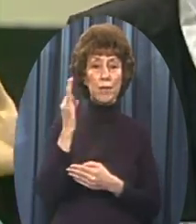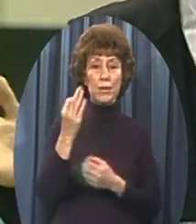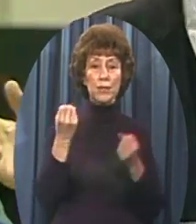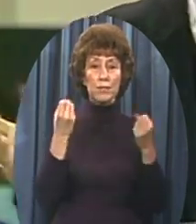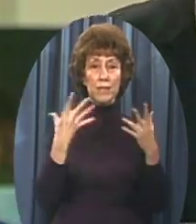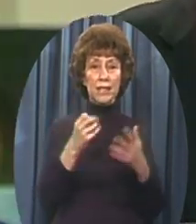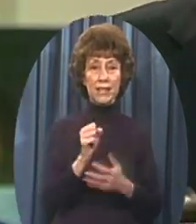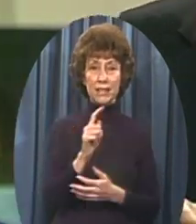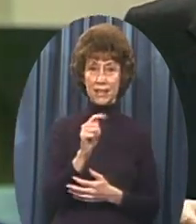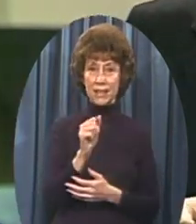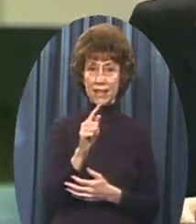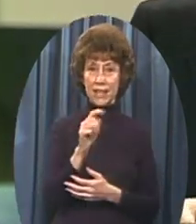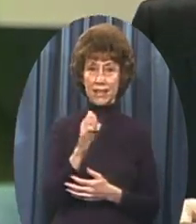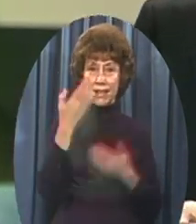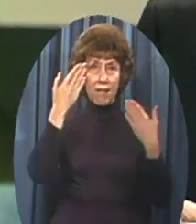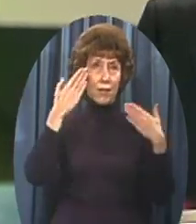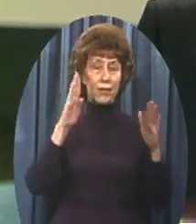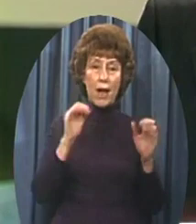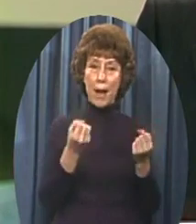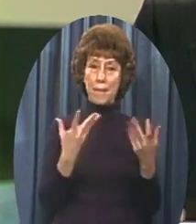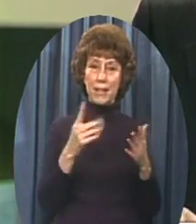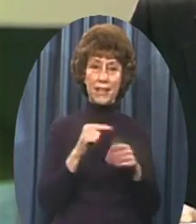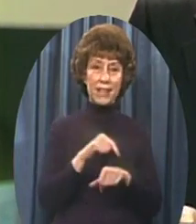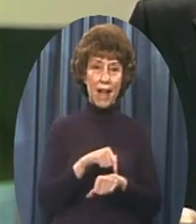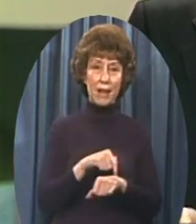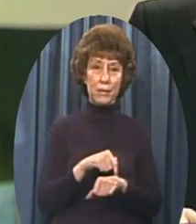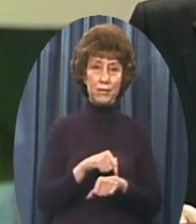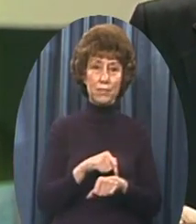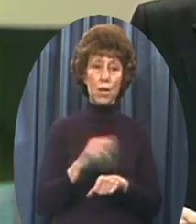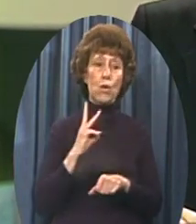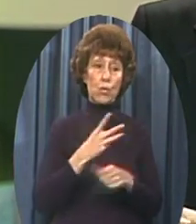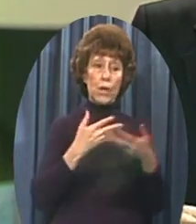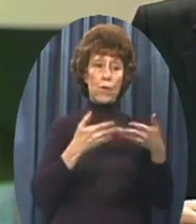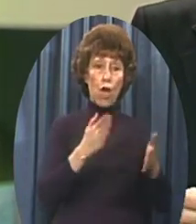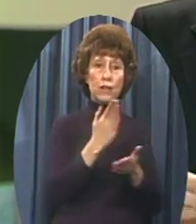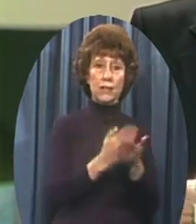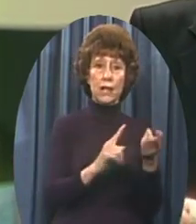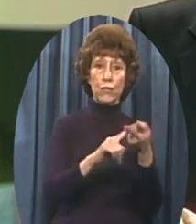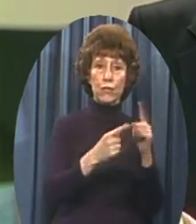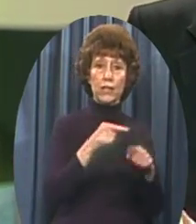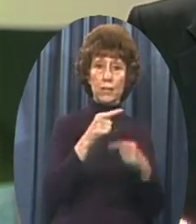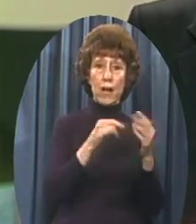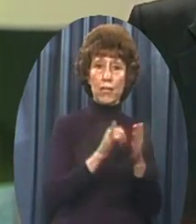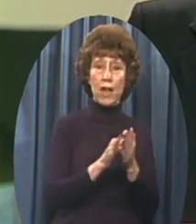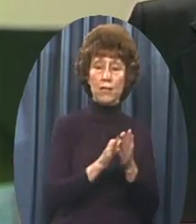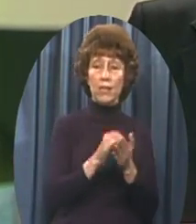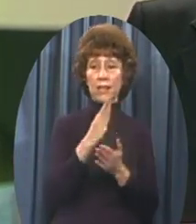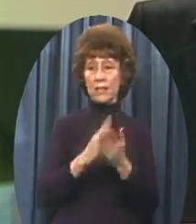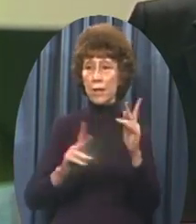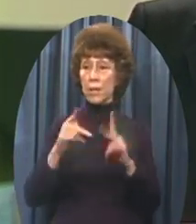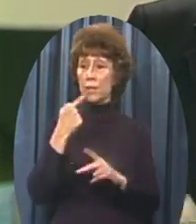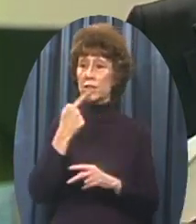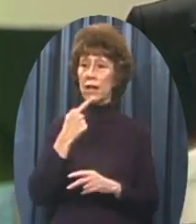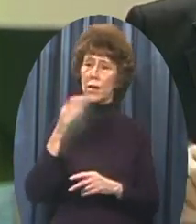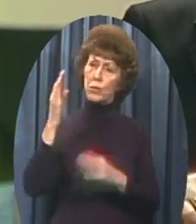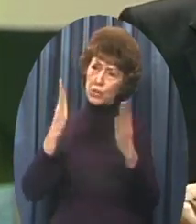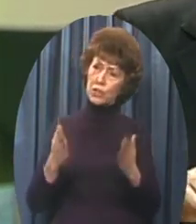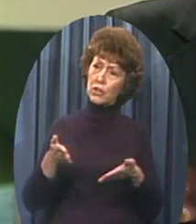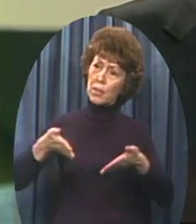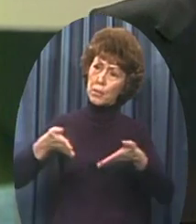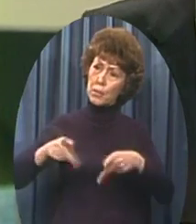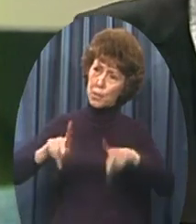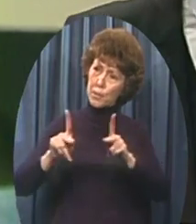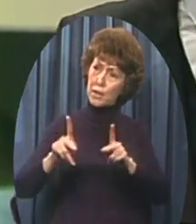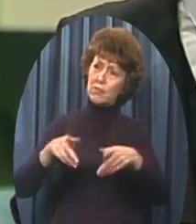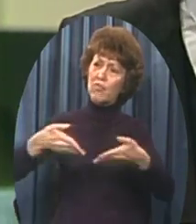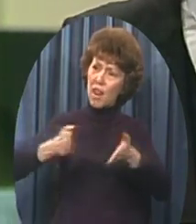many times. And we've lost some friends over this. There are some who are saying, 'Hey, preacher, let somebody else do that.' But who's the somebody